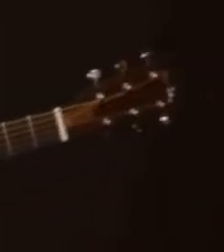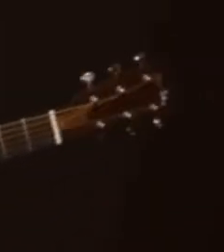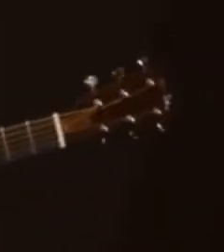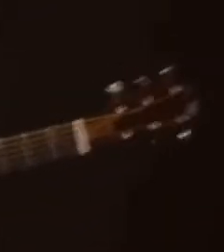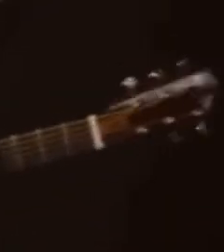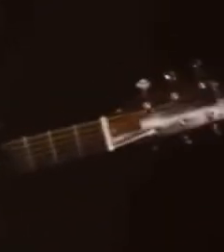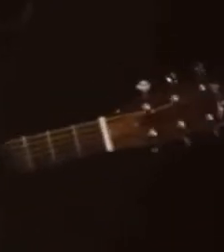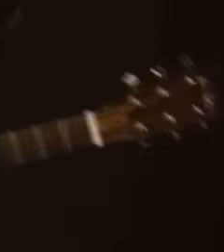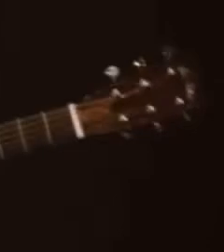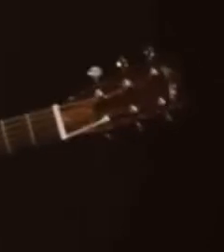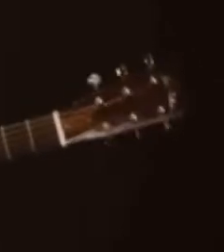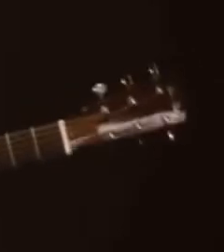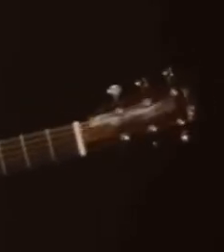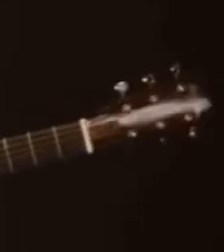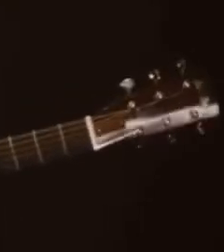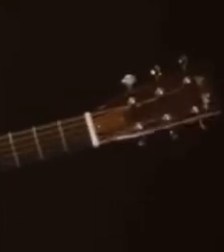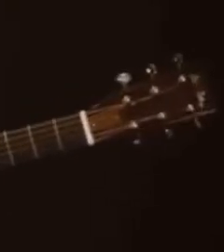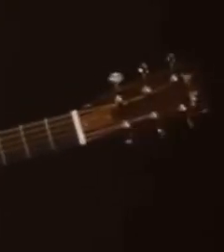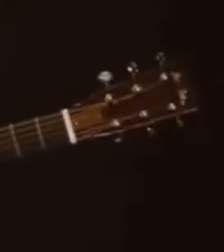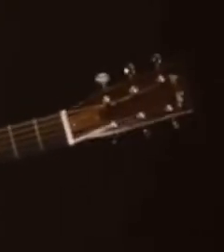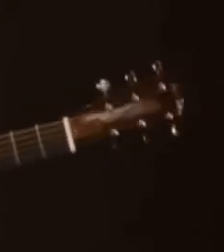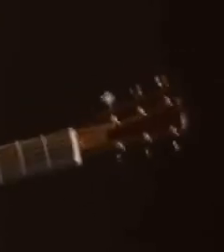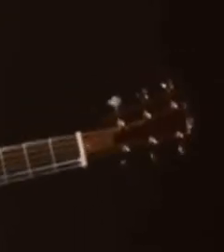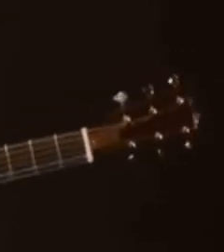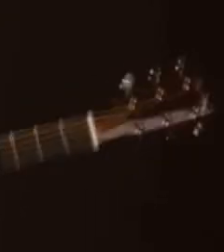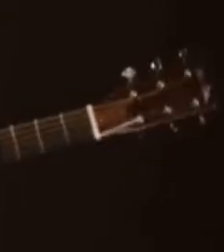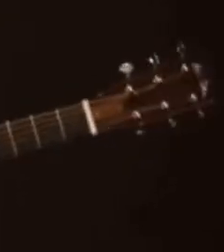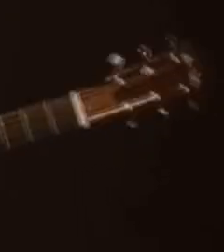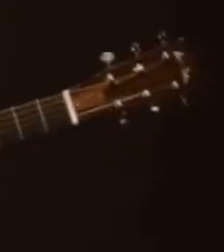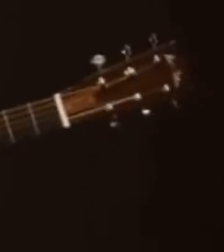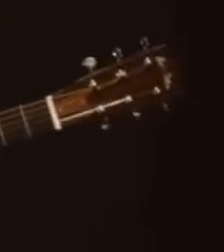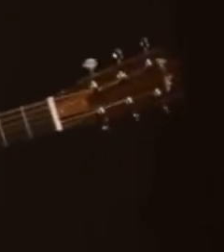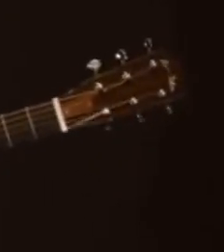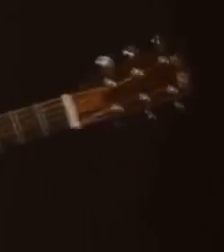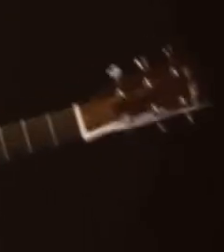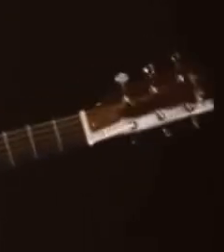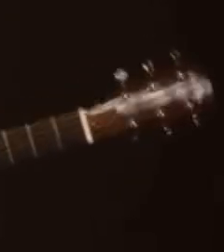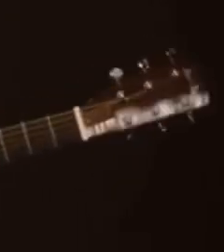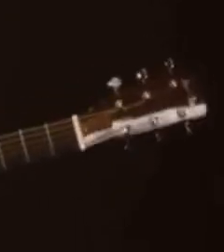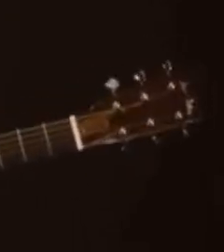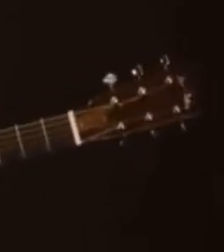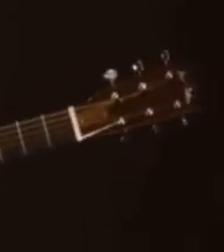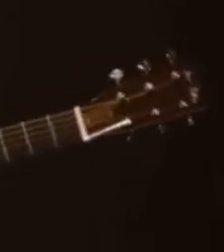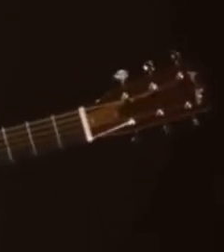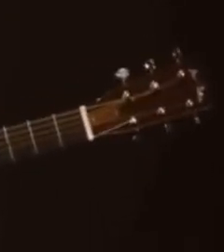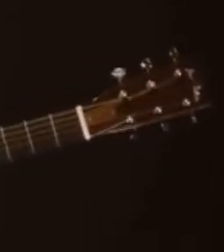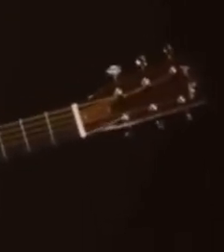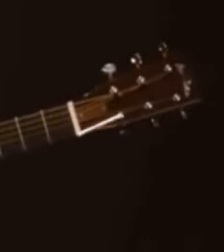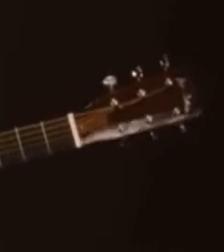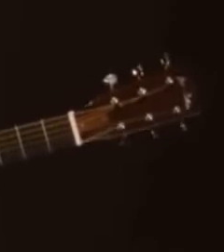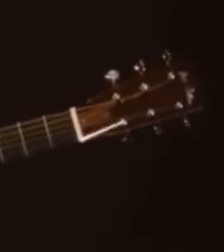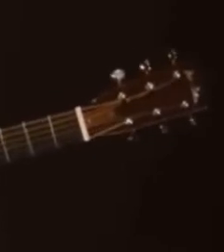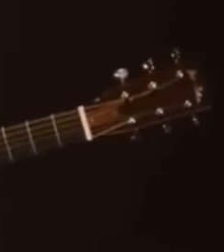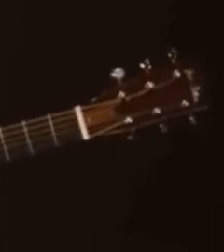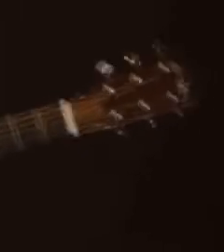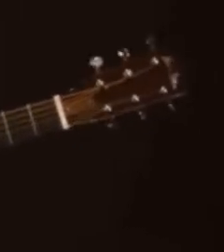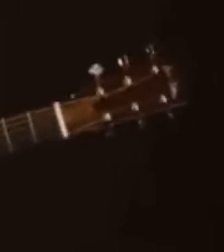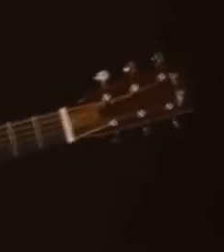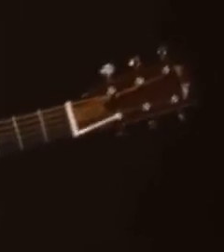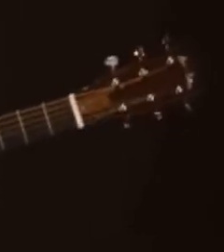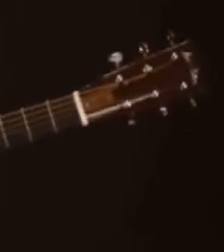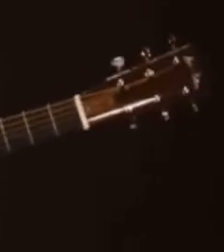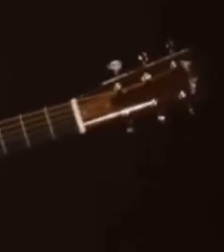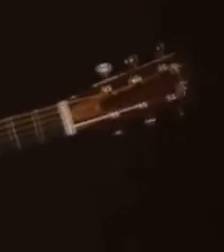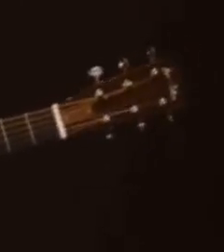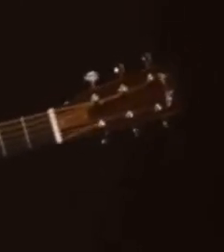want to remind you from God's word that it says, all we want and all we need is found in Him. It's